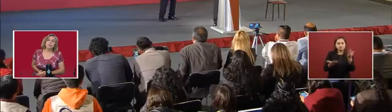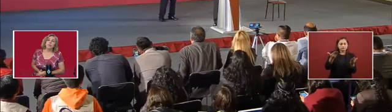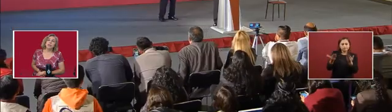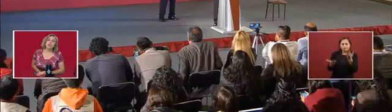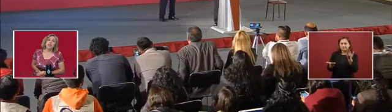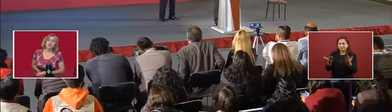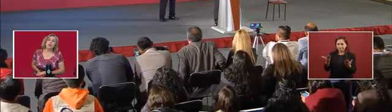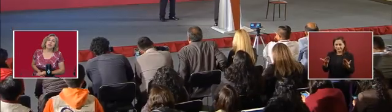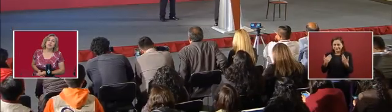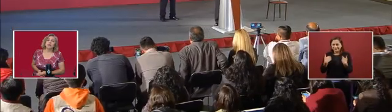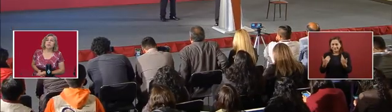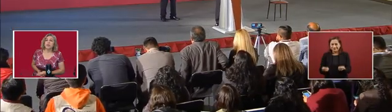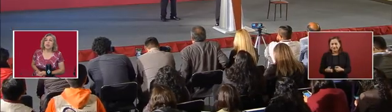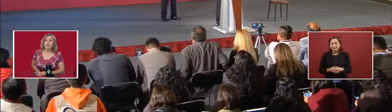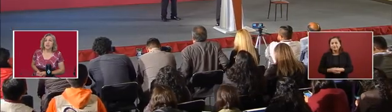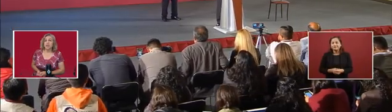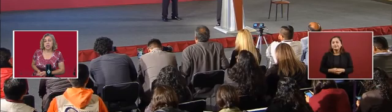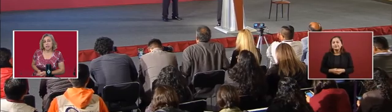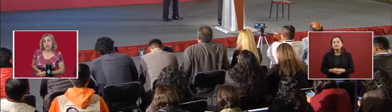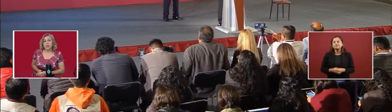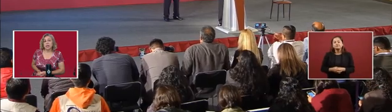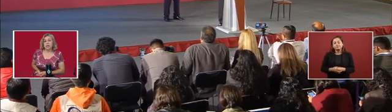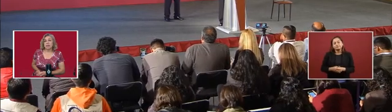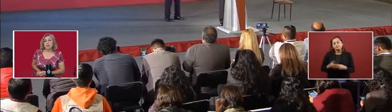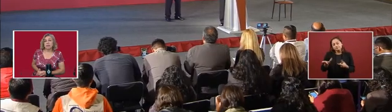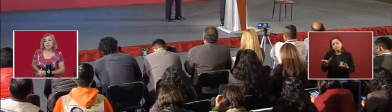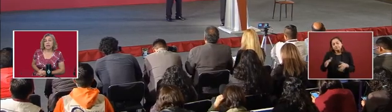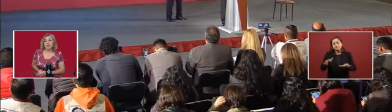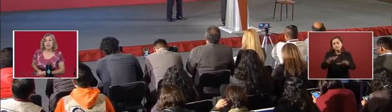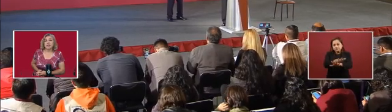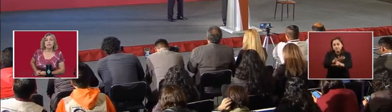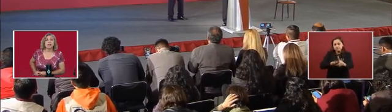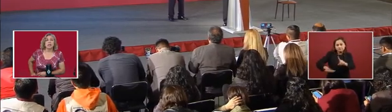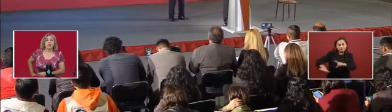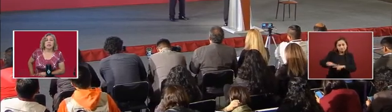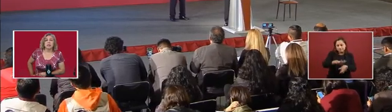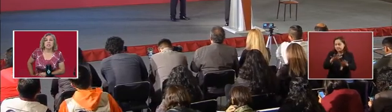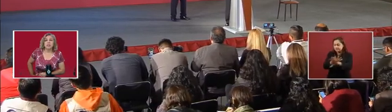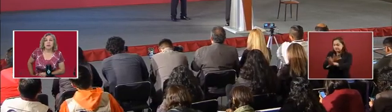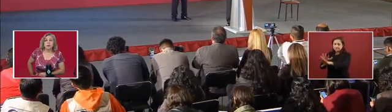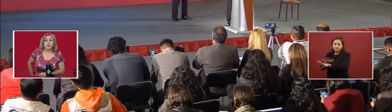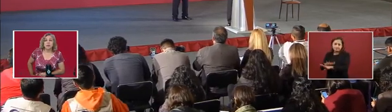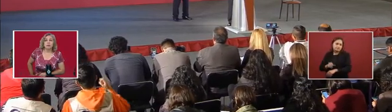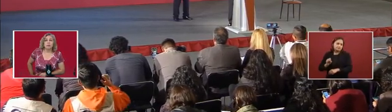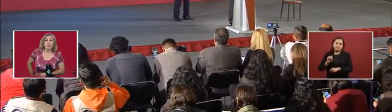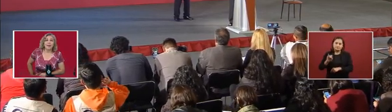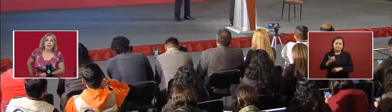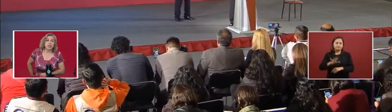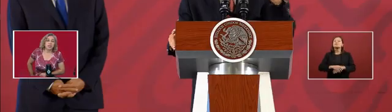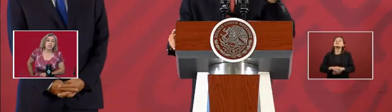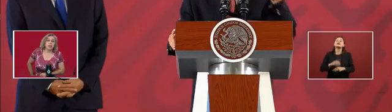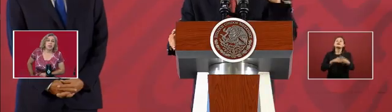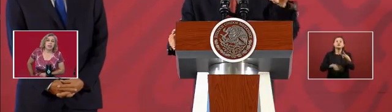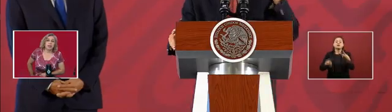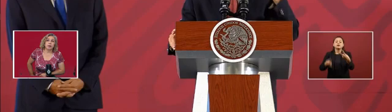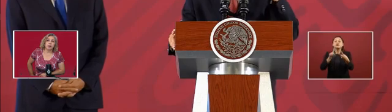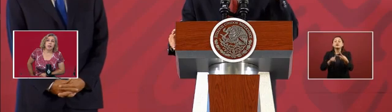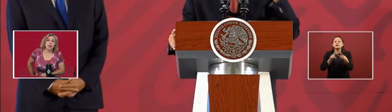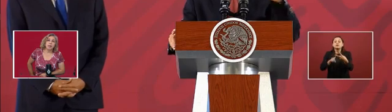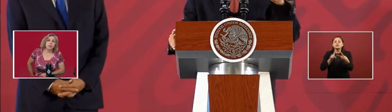this year only 2. But maybe the previous year they had 10, or maybe the previous was 12. So we have to take it